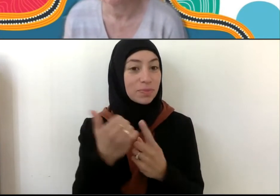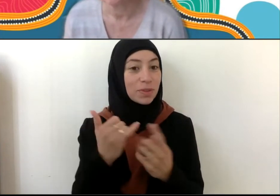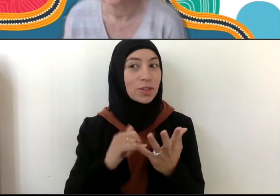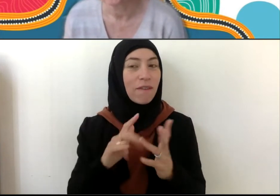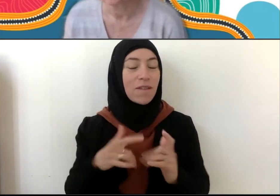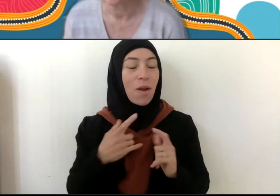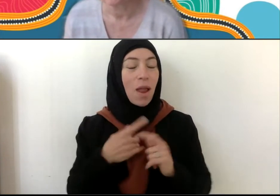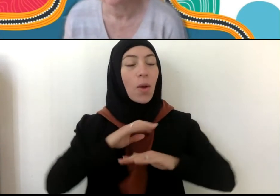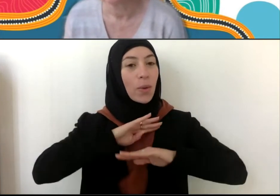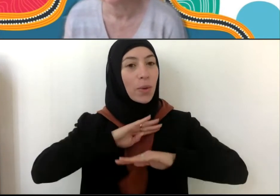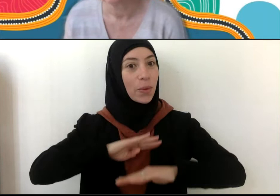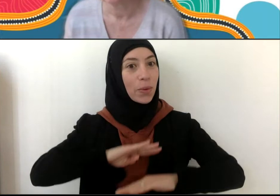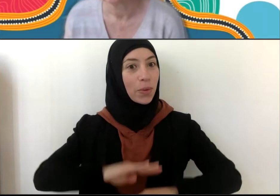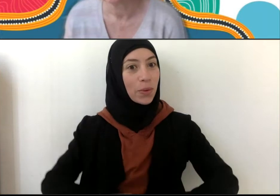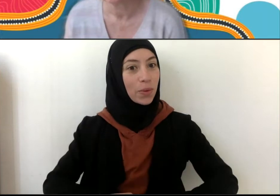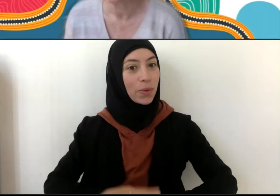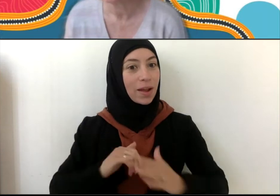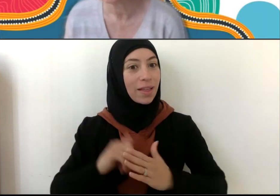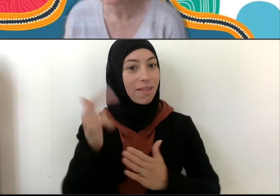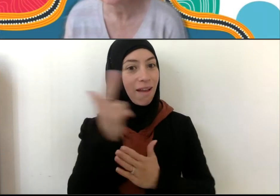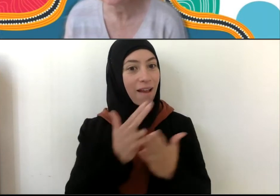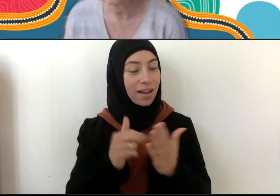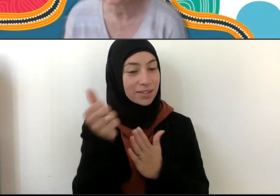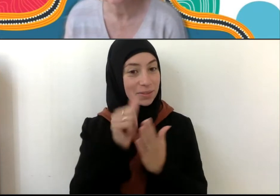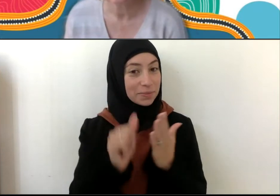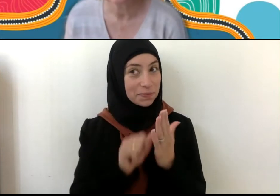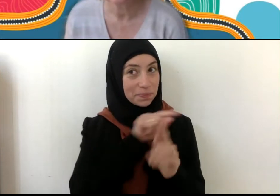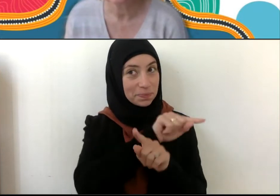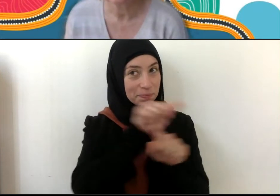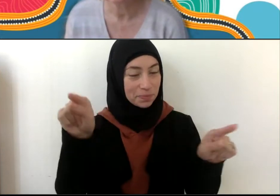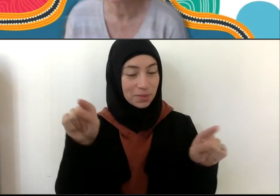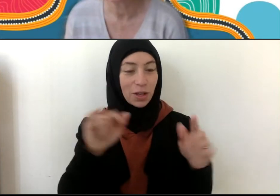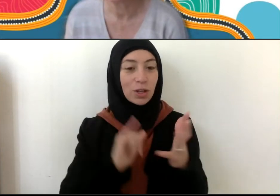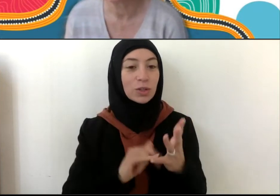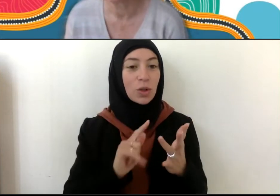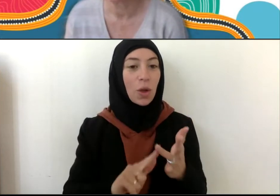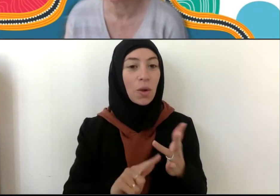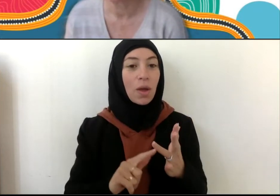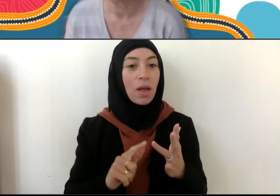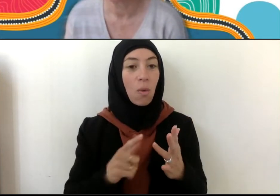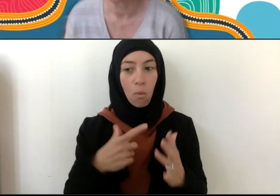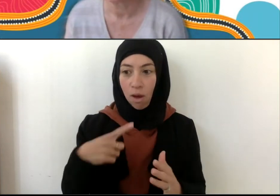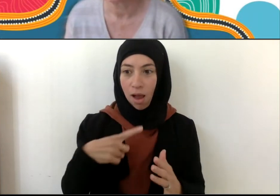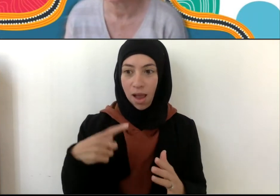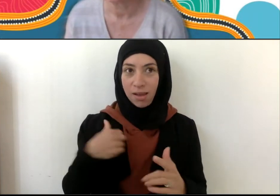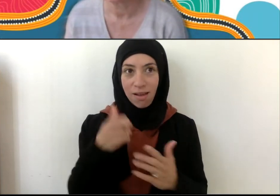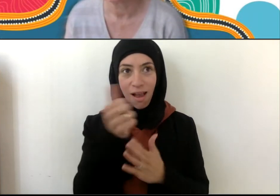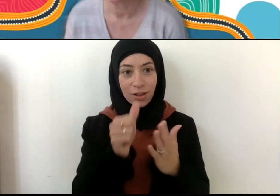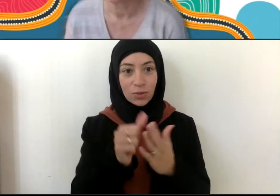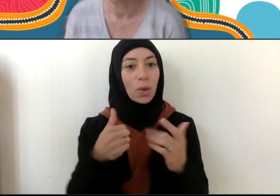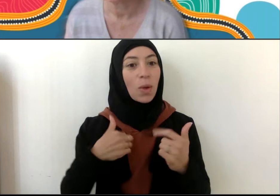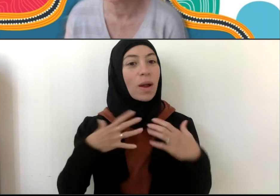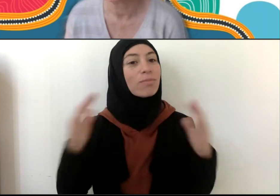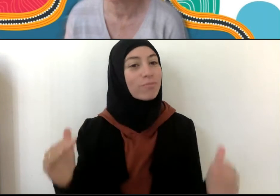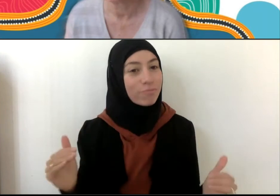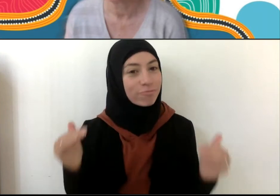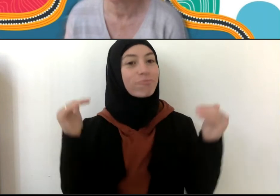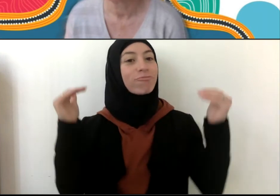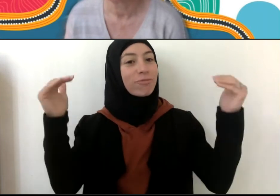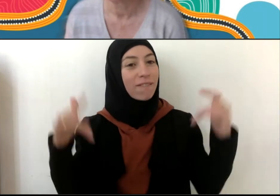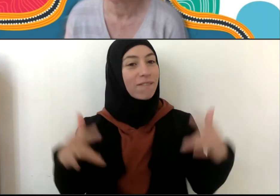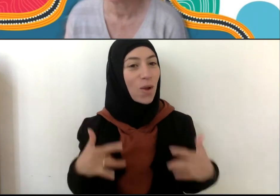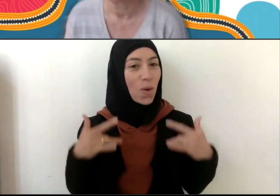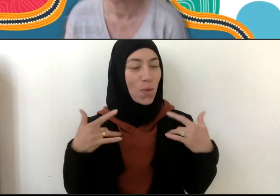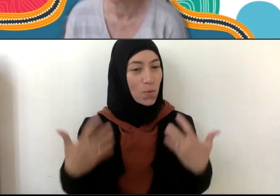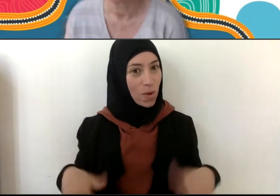it's coordinated. And in a way, the purpose of our art is to actually lift that experience. The art is, it's one